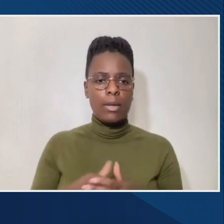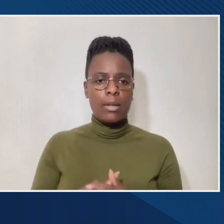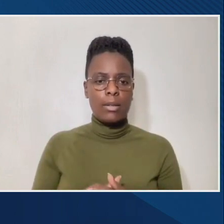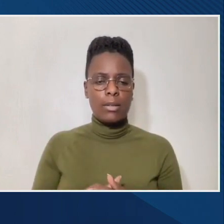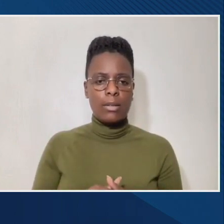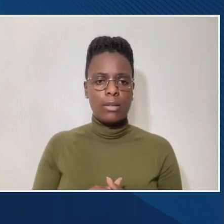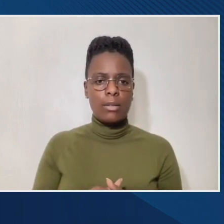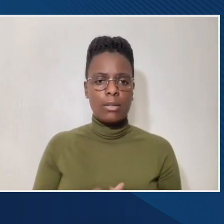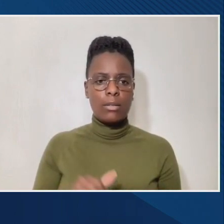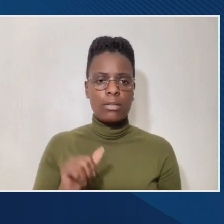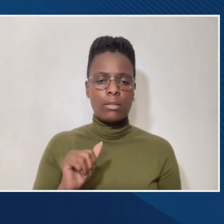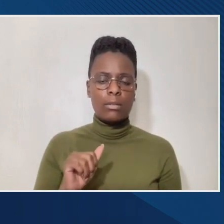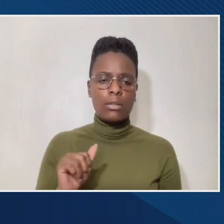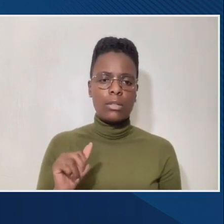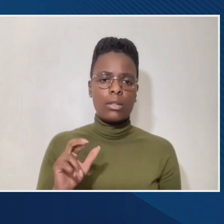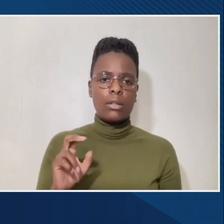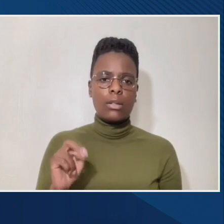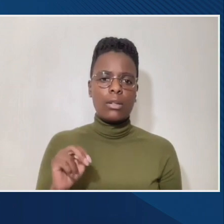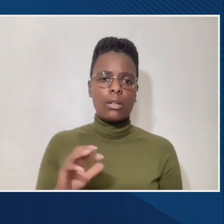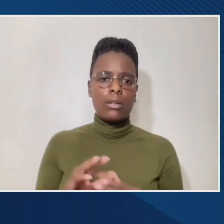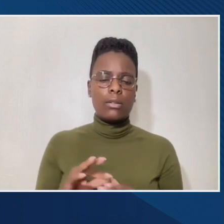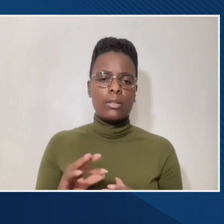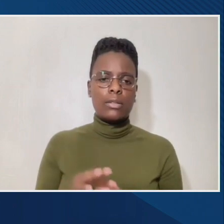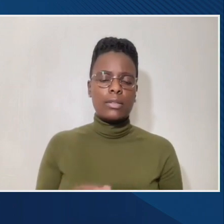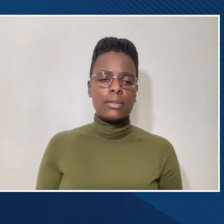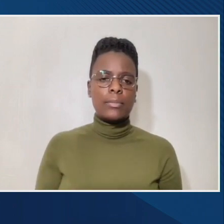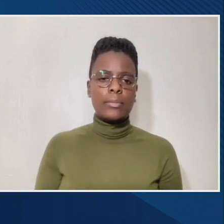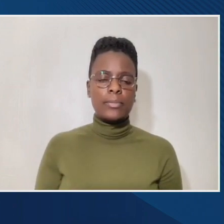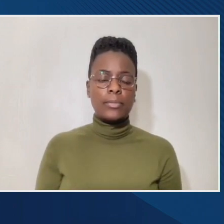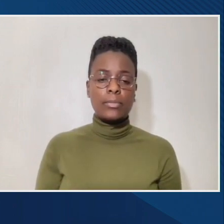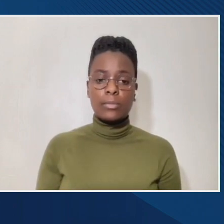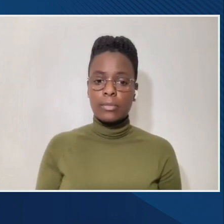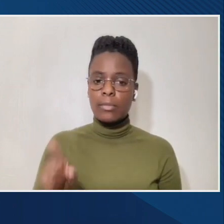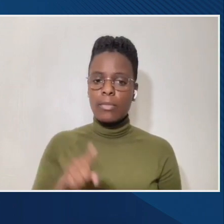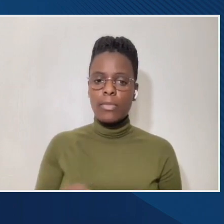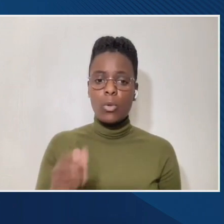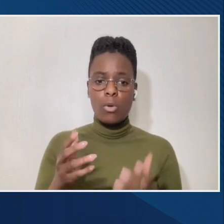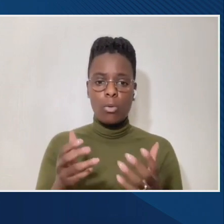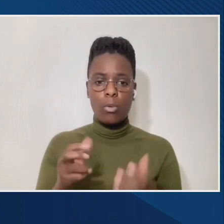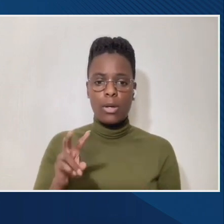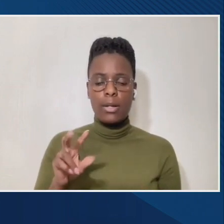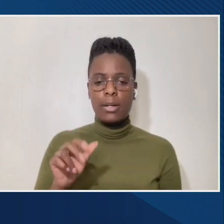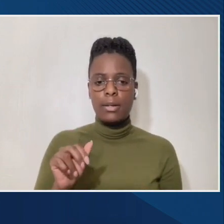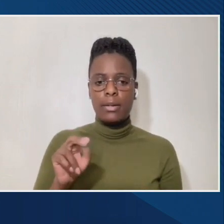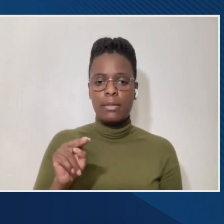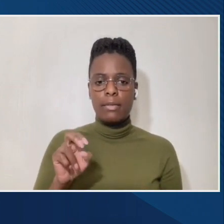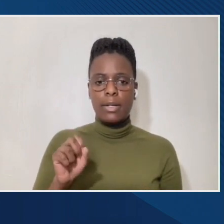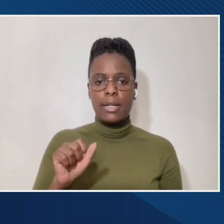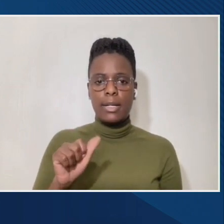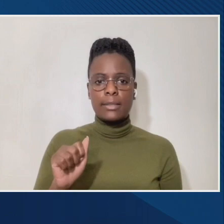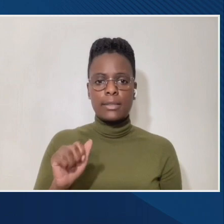I 100% agree with what Jeff has said. I think this,